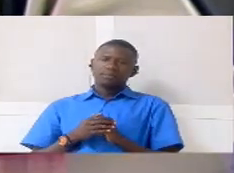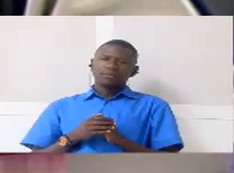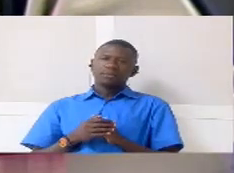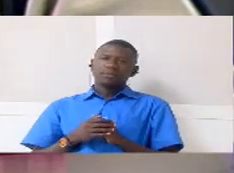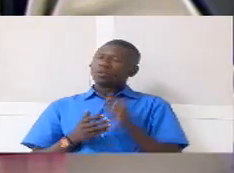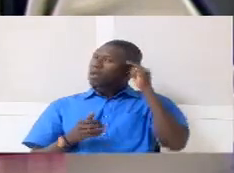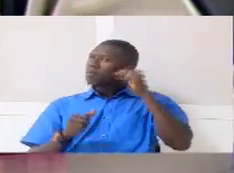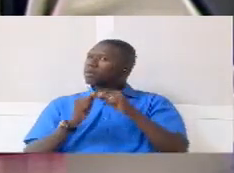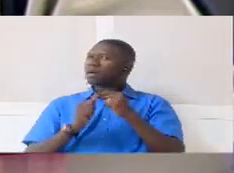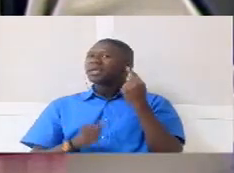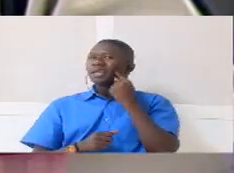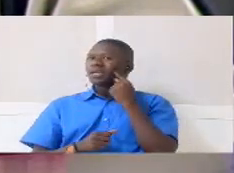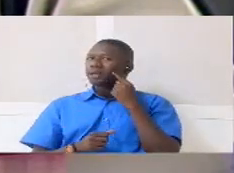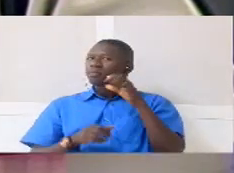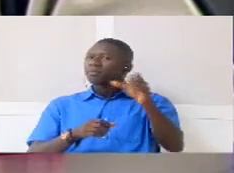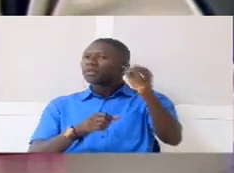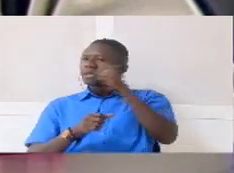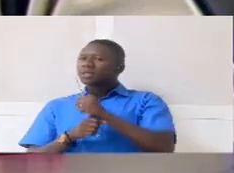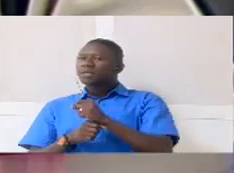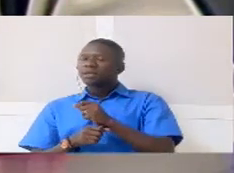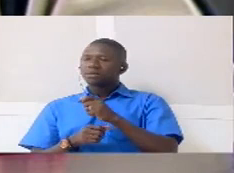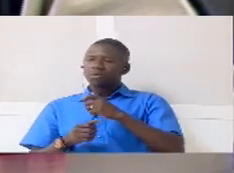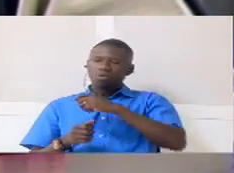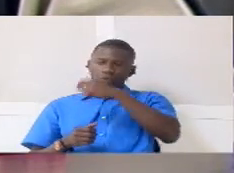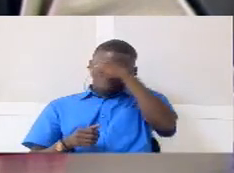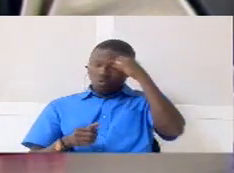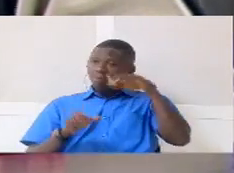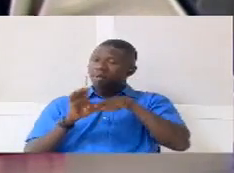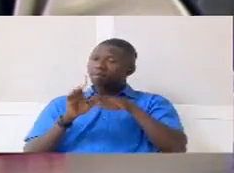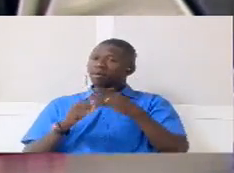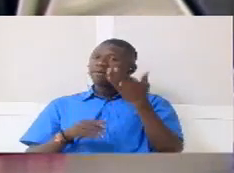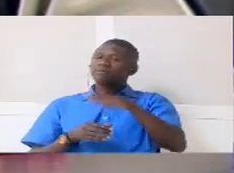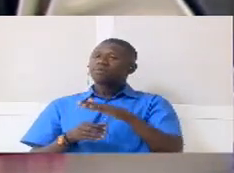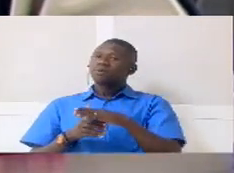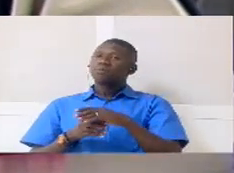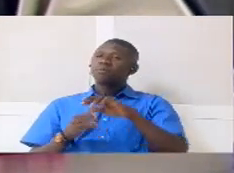He did it. I brought that officer from interior to mile 2.